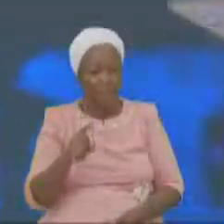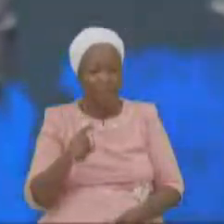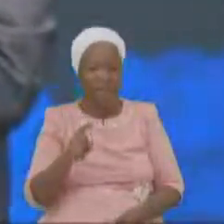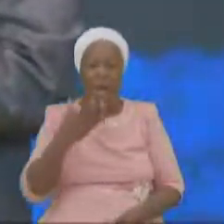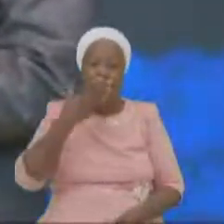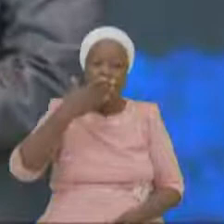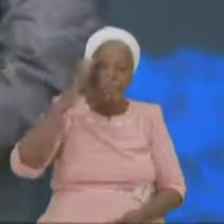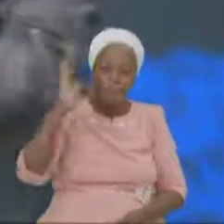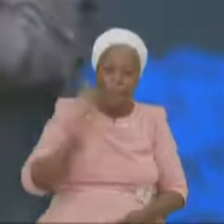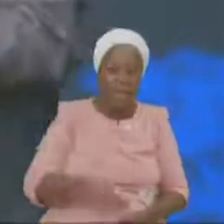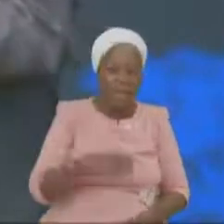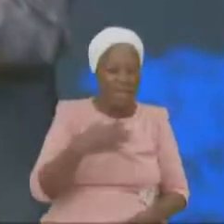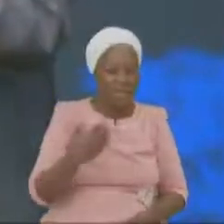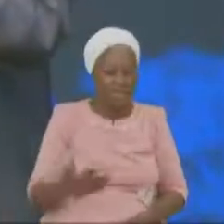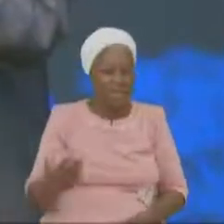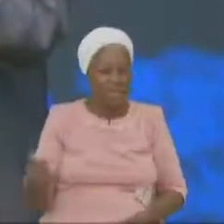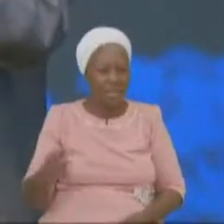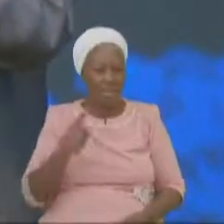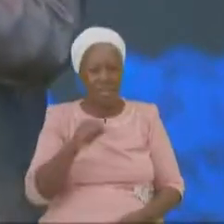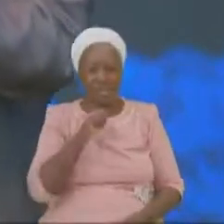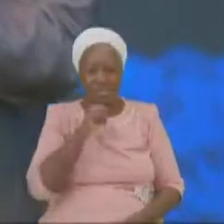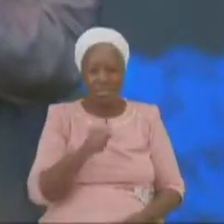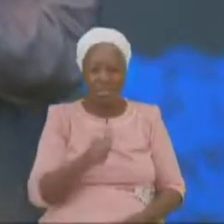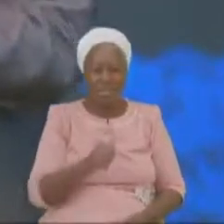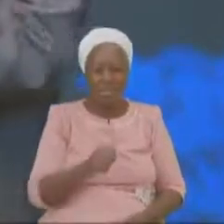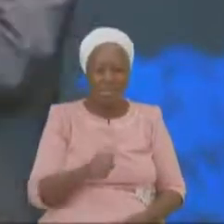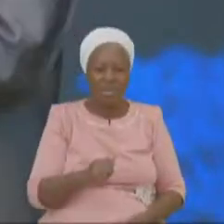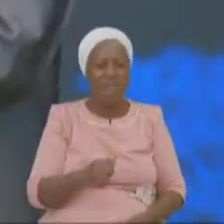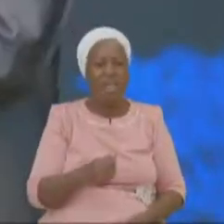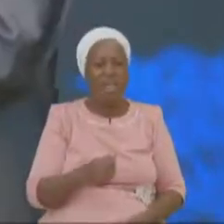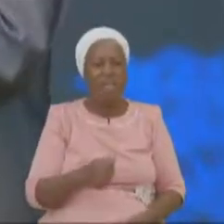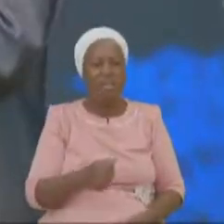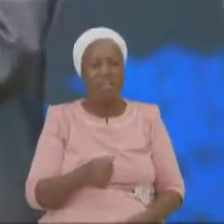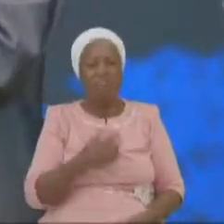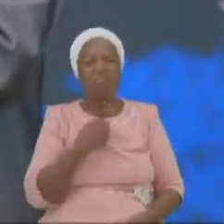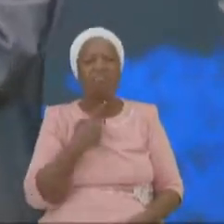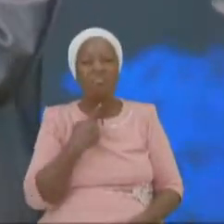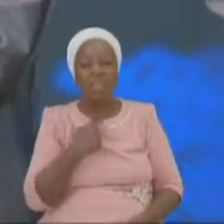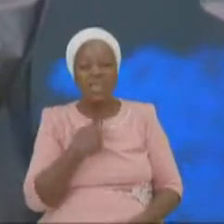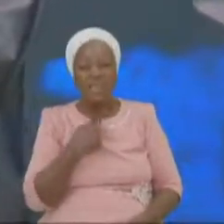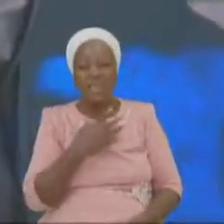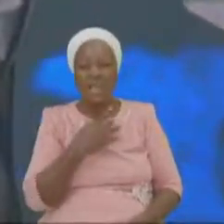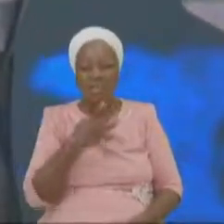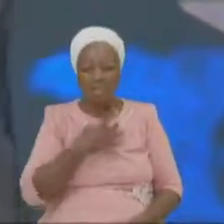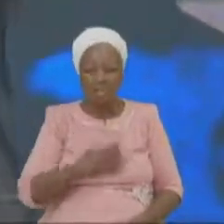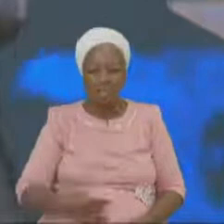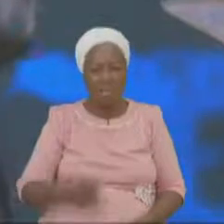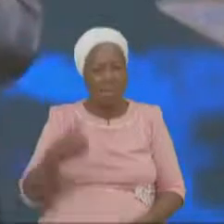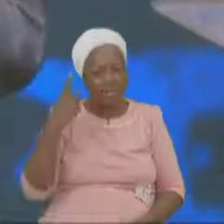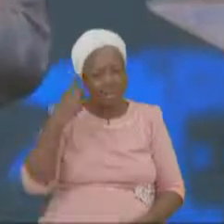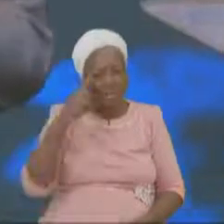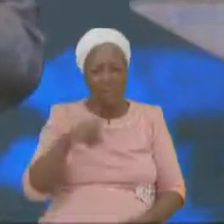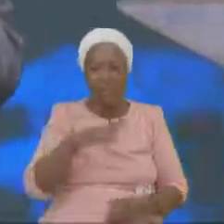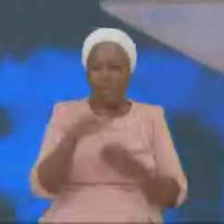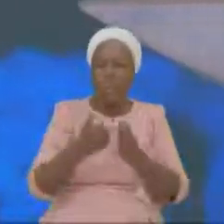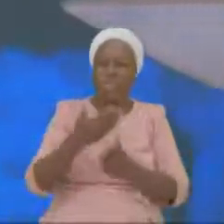corruption. You're not thirsty and hungry for the corrupter. It's like,